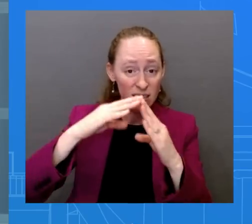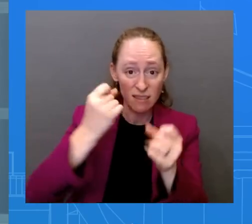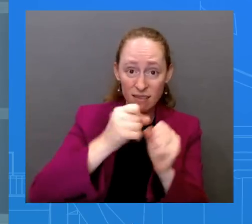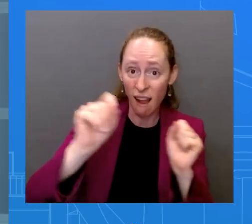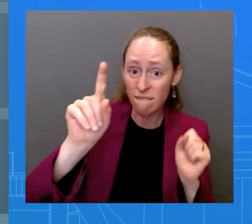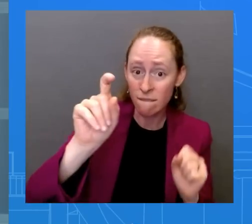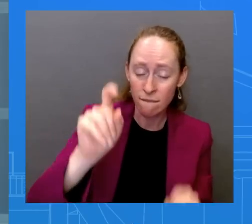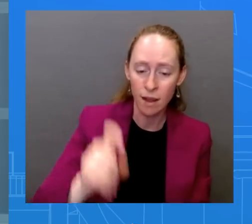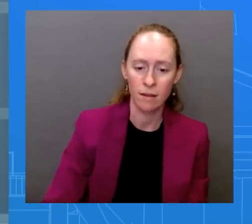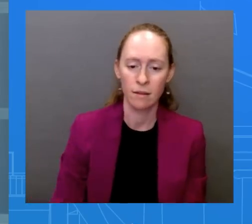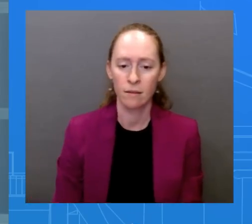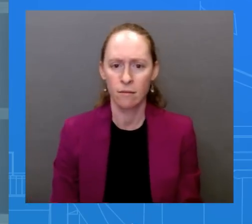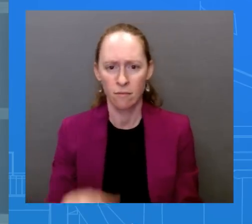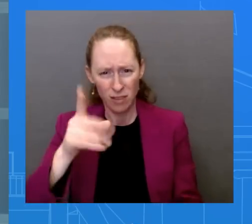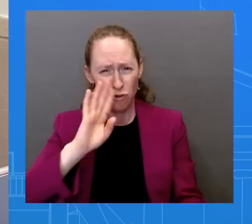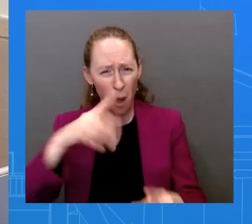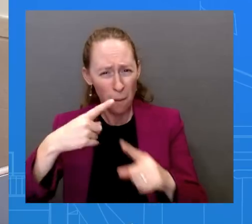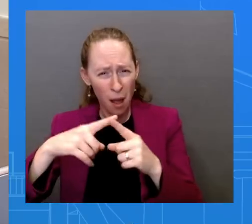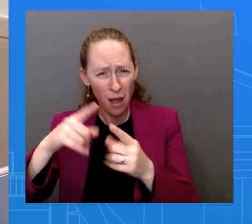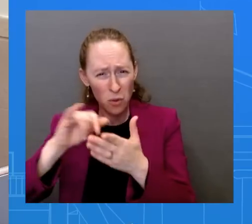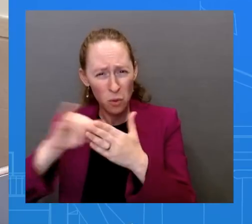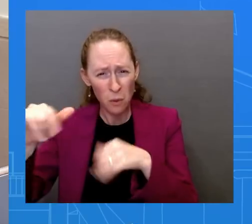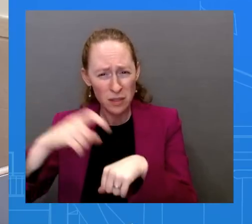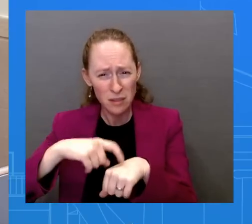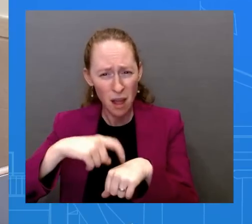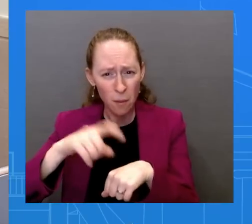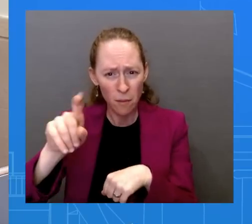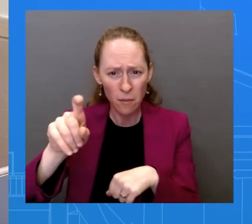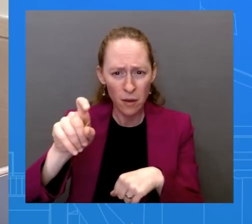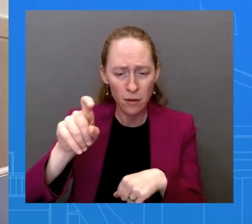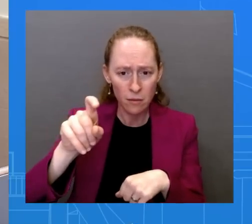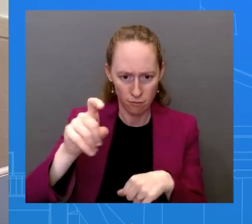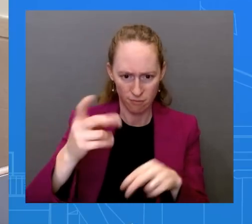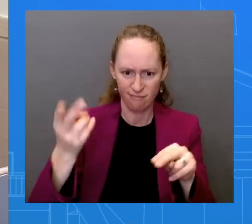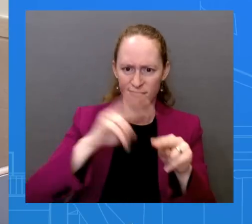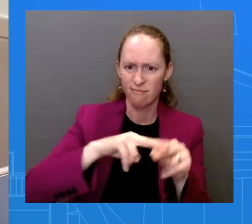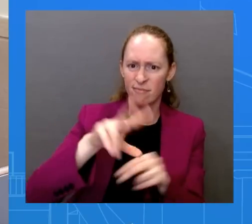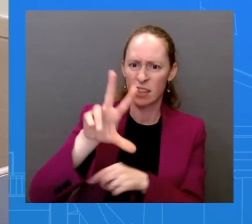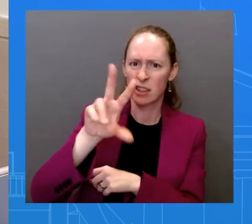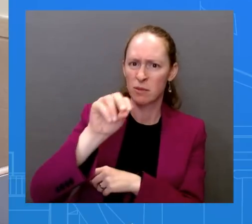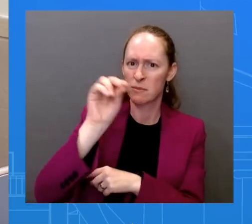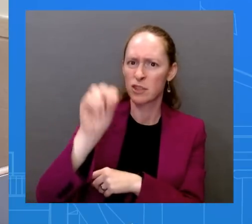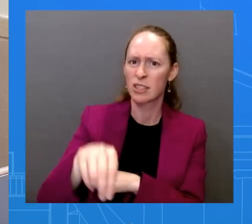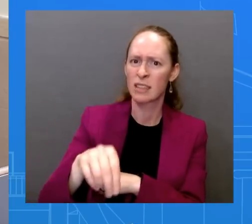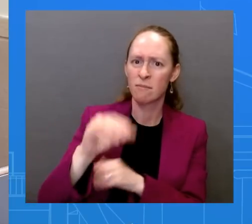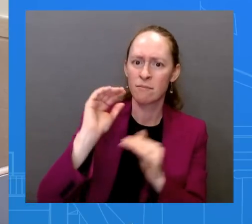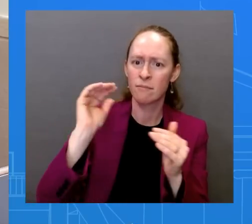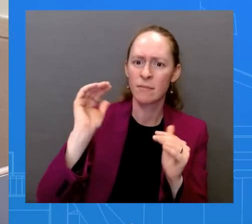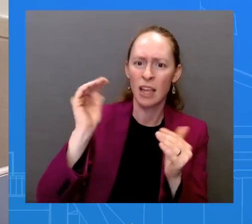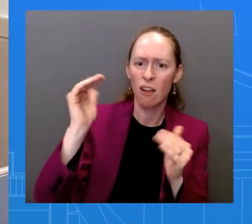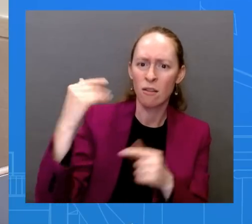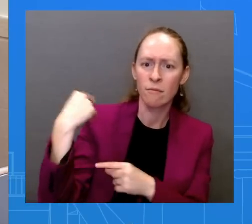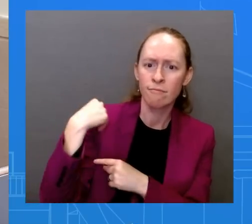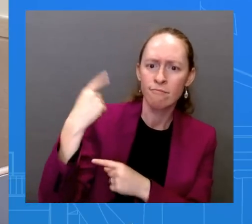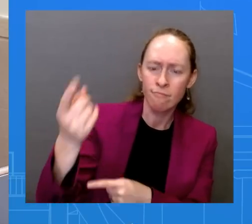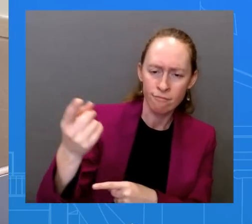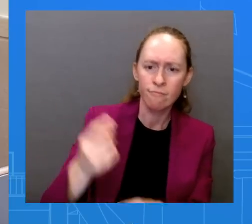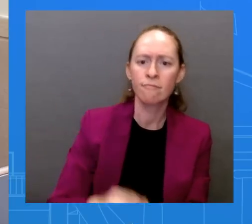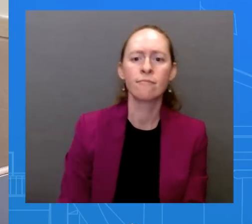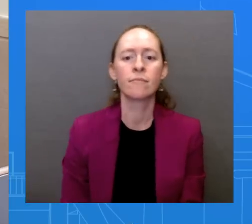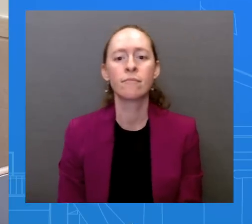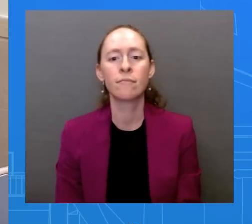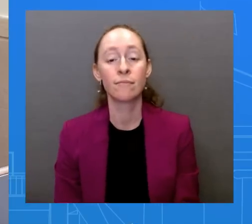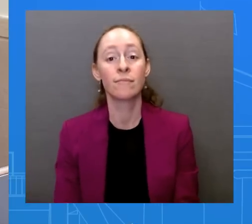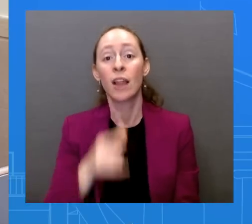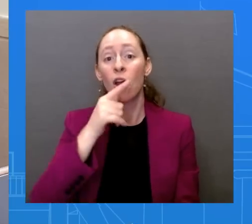The murder rate's still 30% above its 2019 level. They're all from the Council on Criminal Justice. So we've seen some